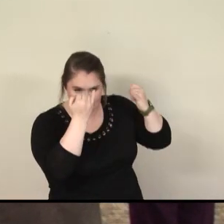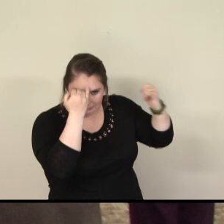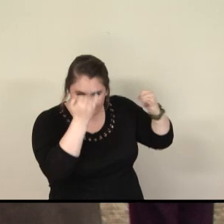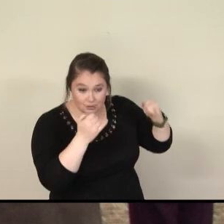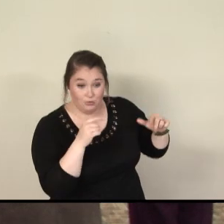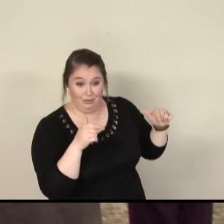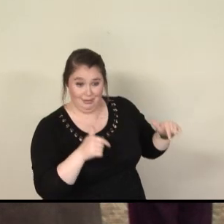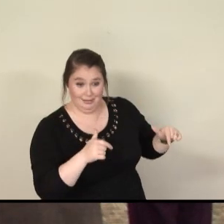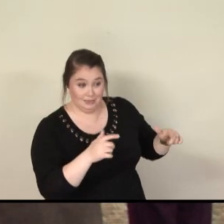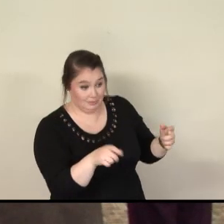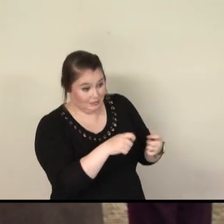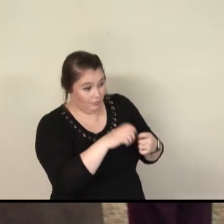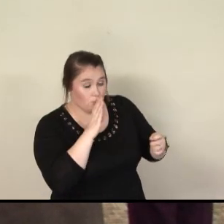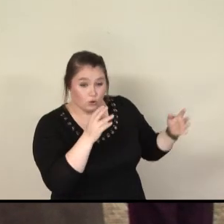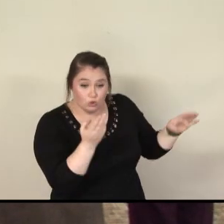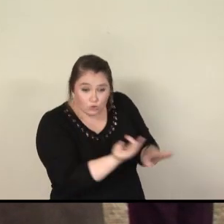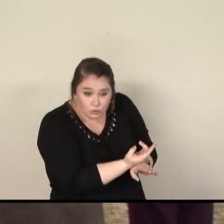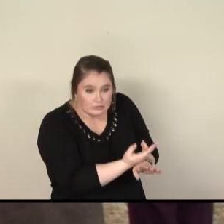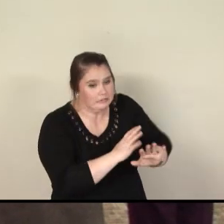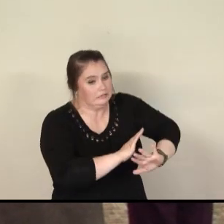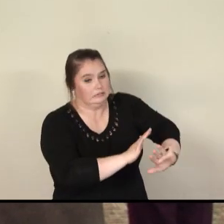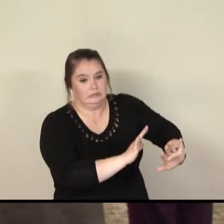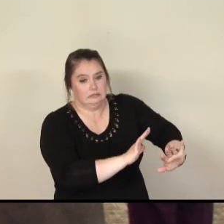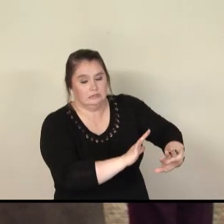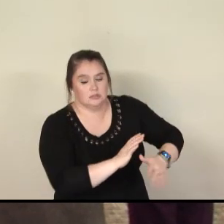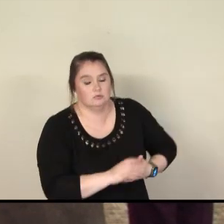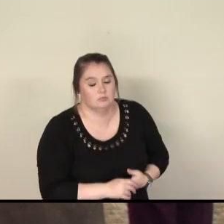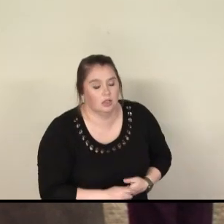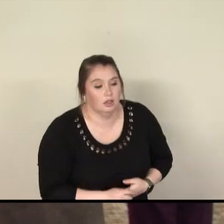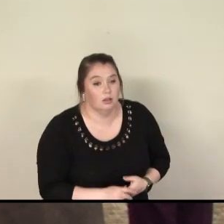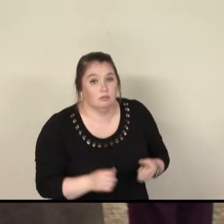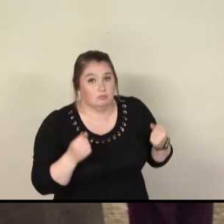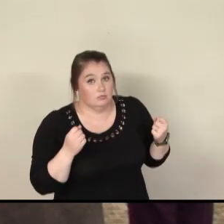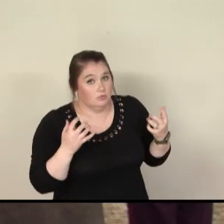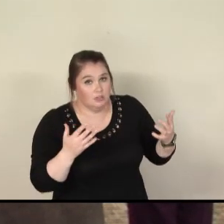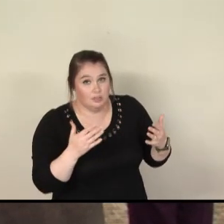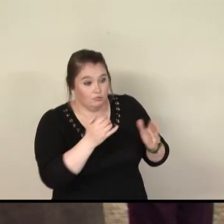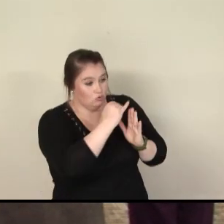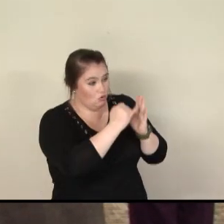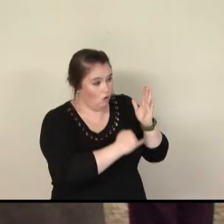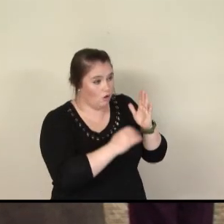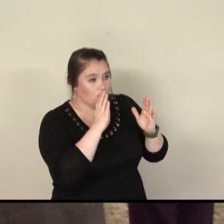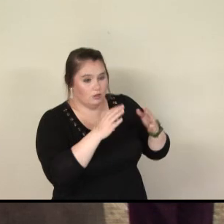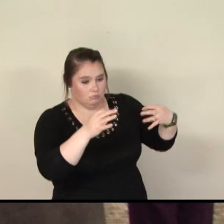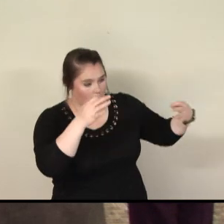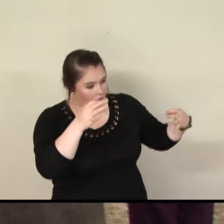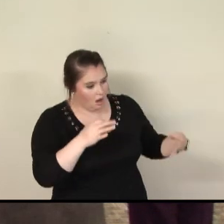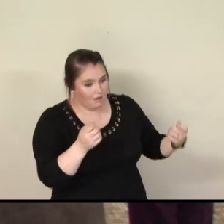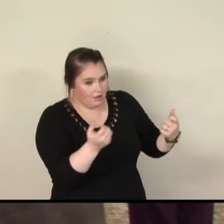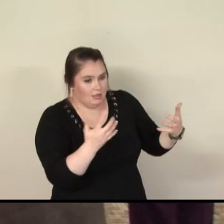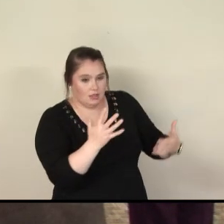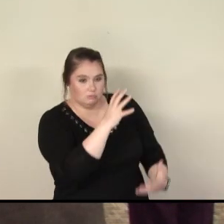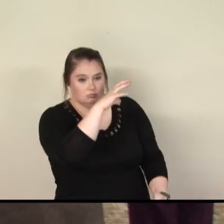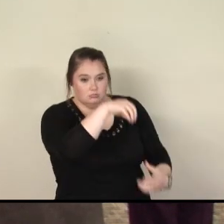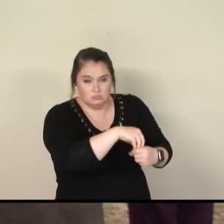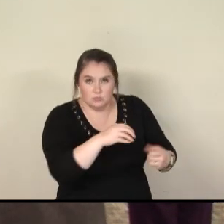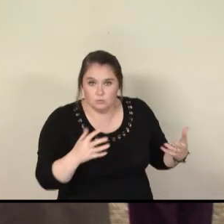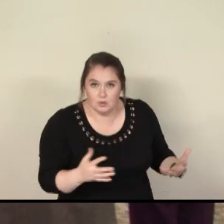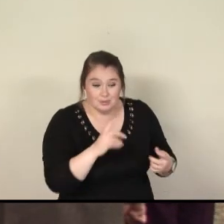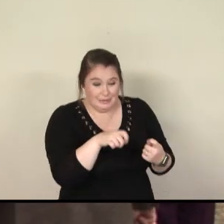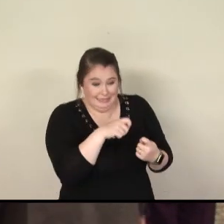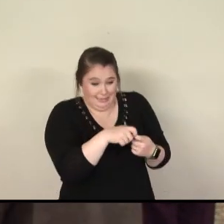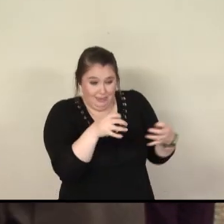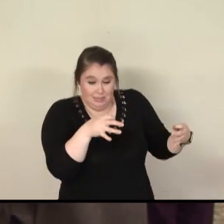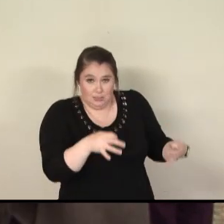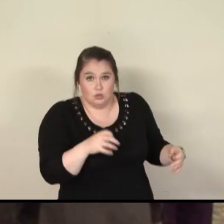ideas and the strategies that we want to implement. So to Mr. Davis's point, there will be lots of drawings that describe everything that go into this to a very specific detail,